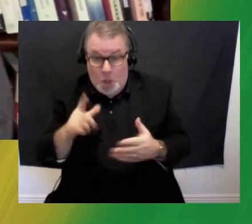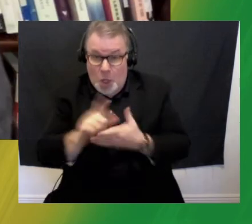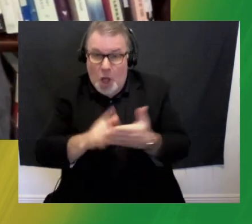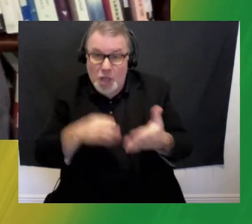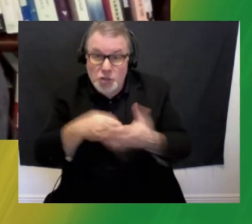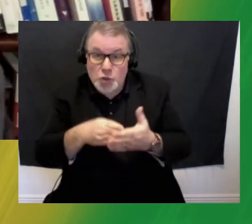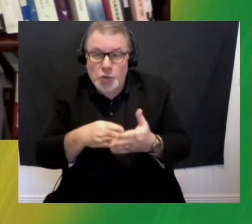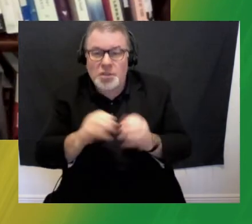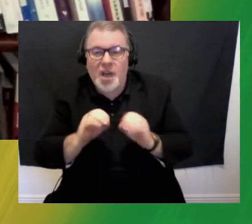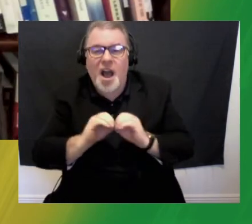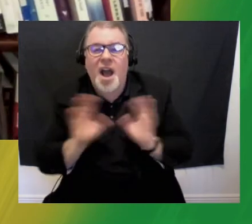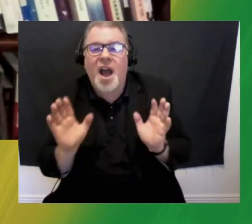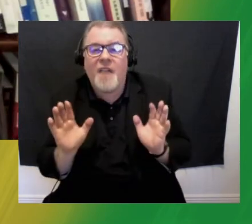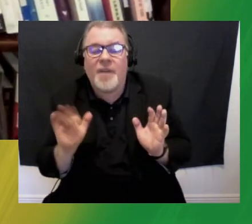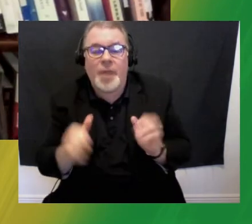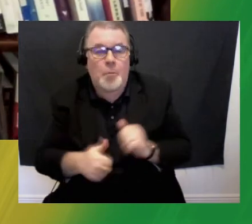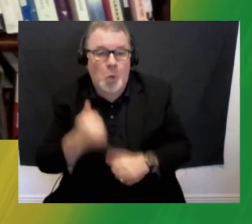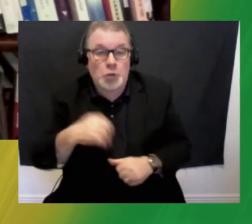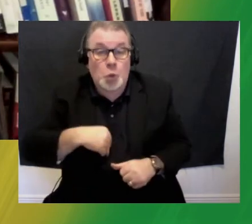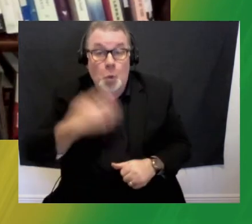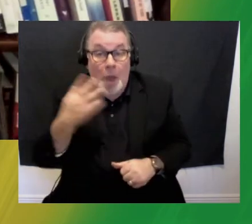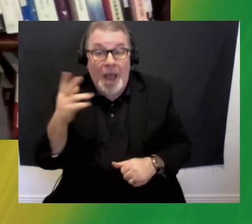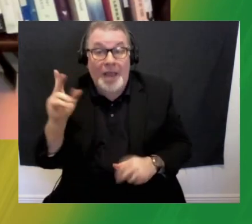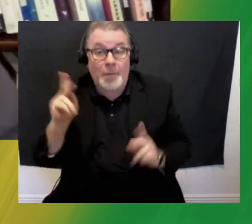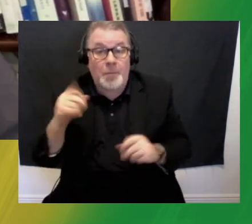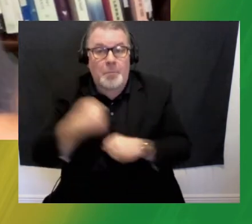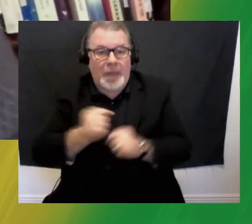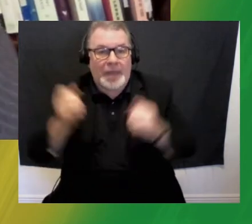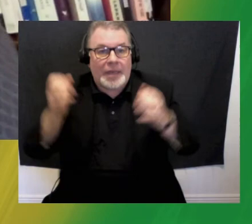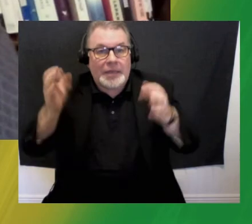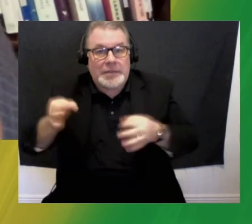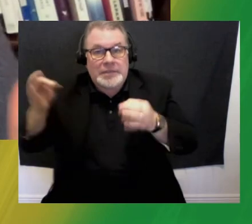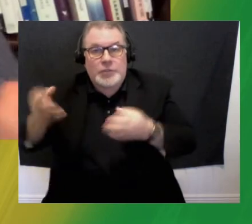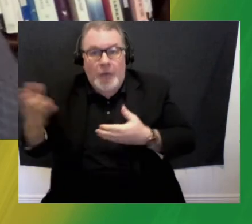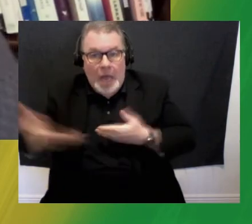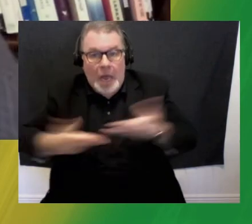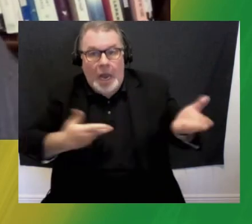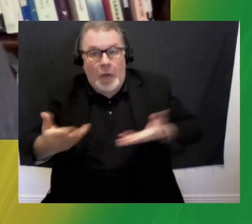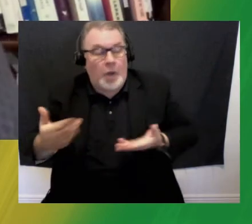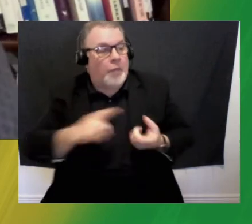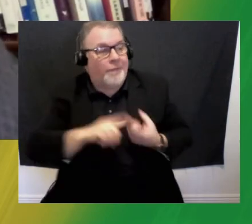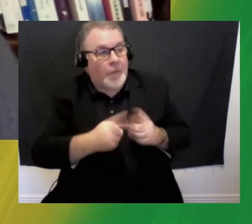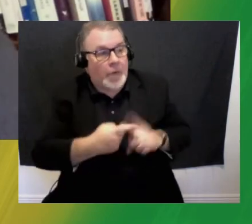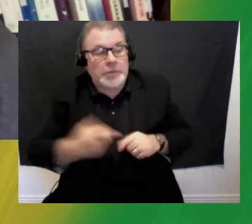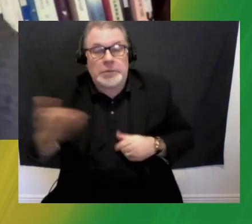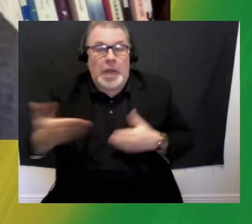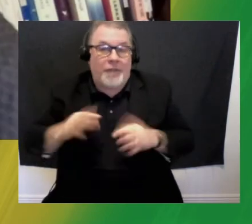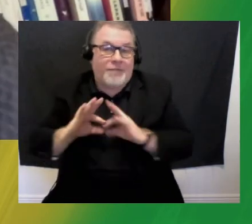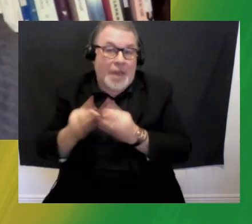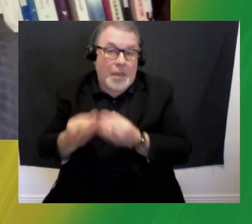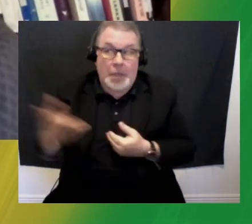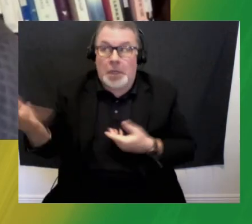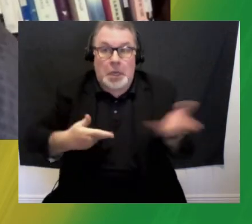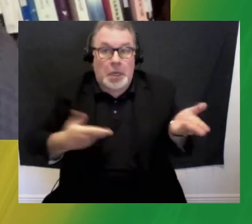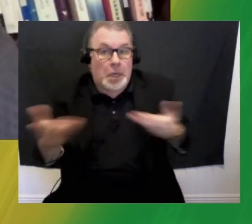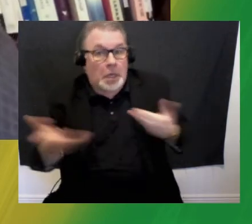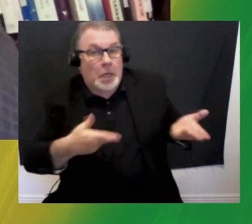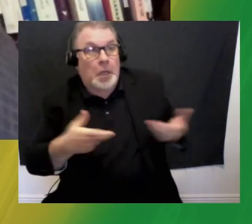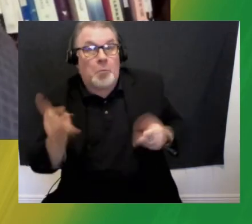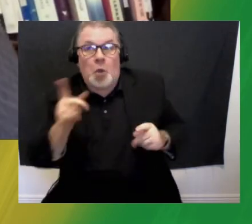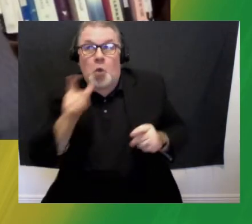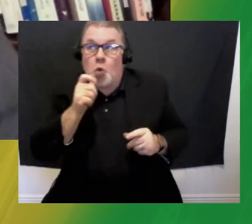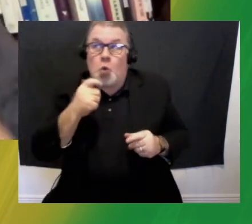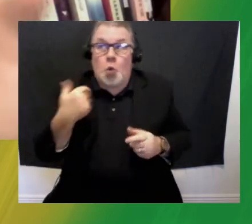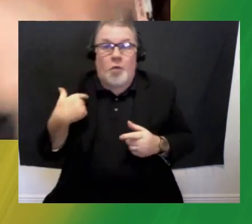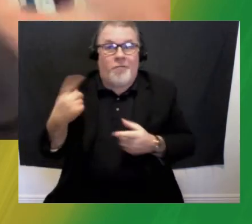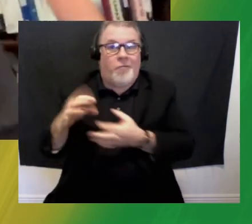obvious that these mostly white guys making these hiring decisions, they're hiring their buddies, they're hiring family members, they're hiring people that they've been